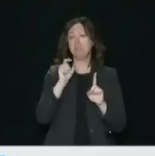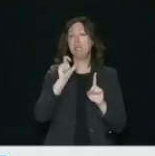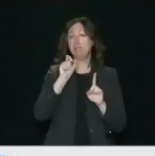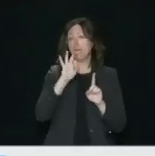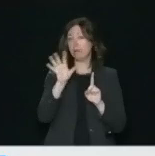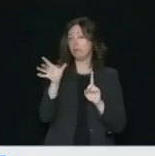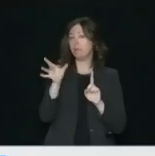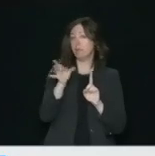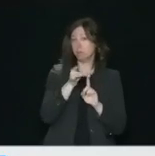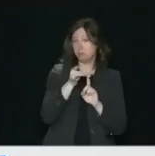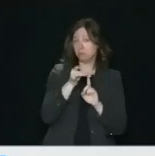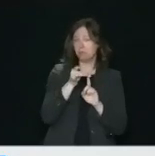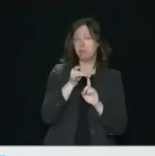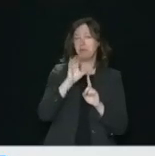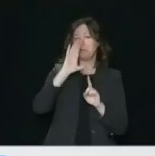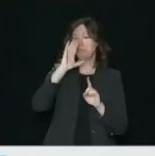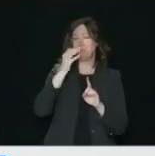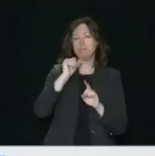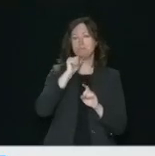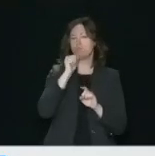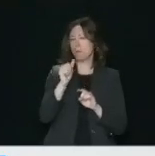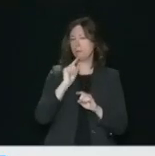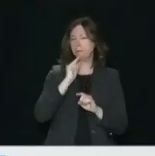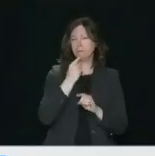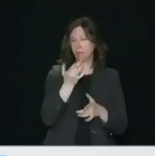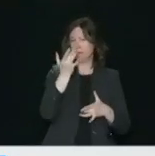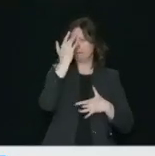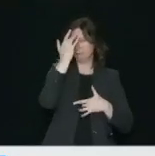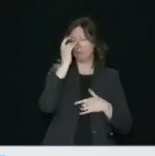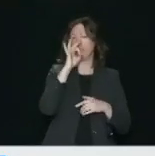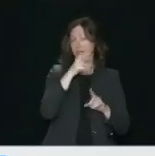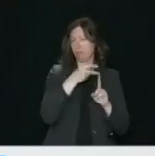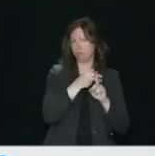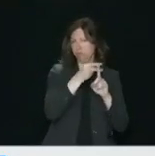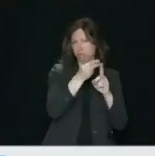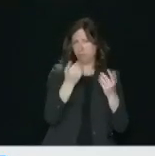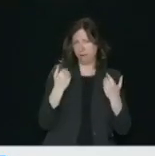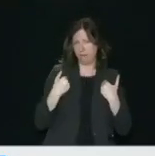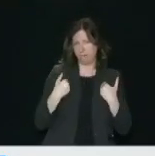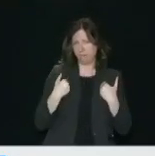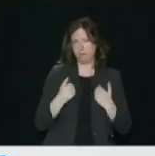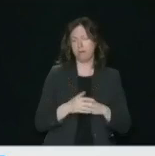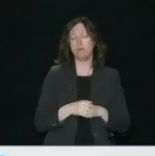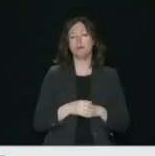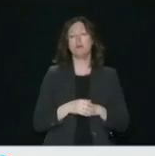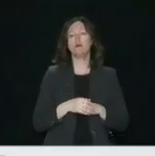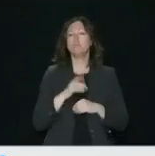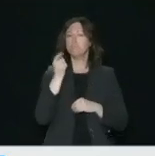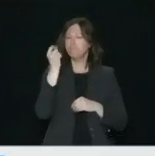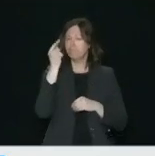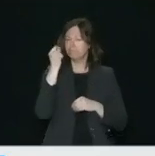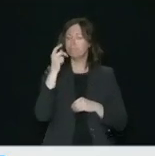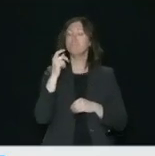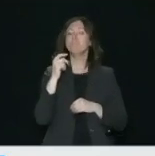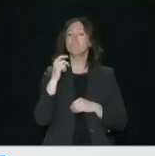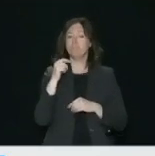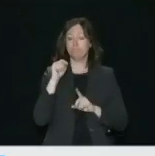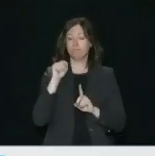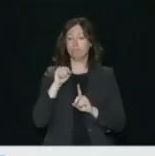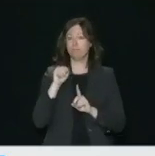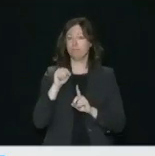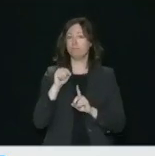Wellness helpline. COVID-19 continues to challenge us and impacts us differently, depending on